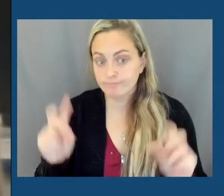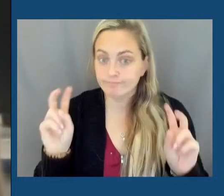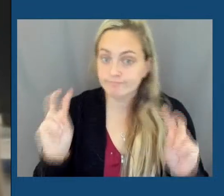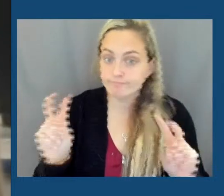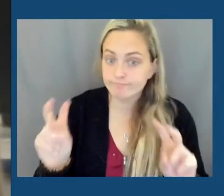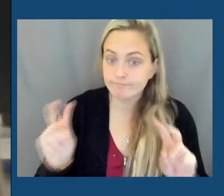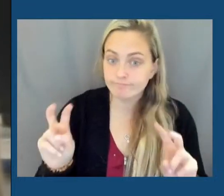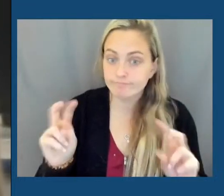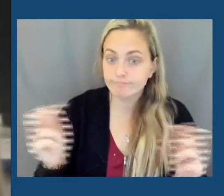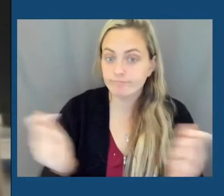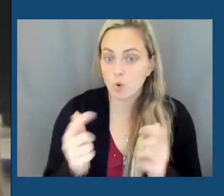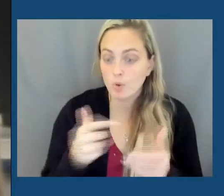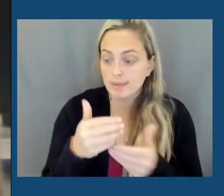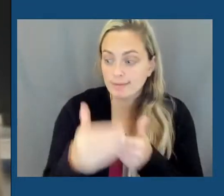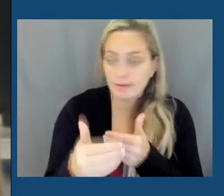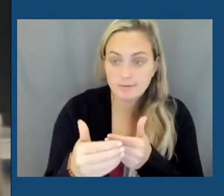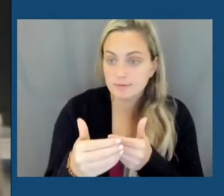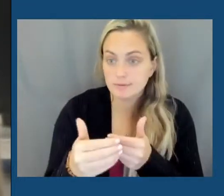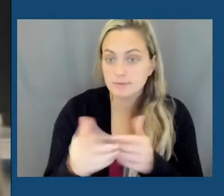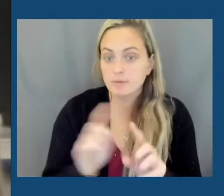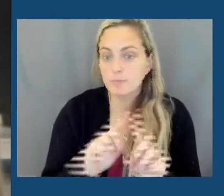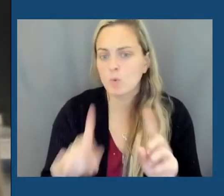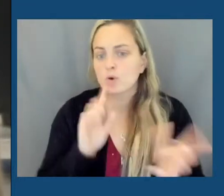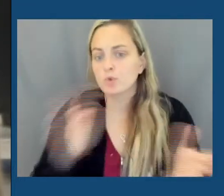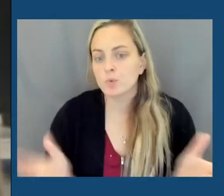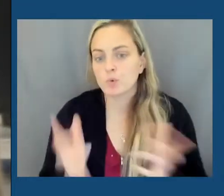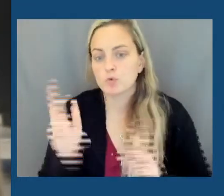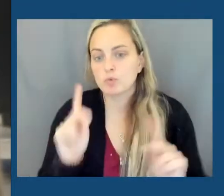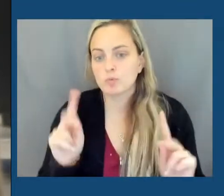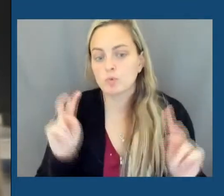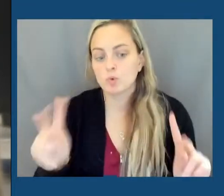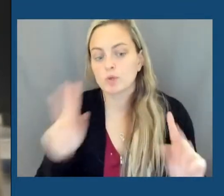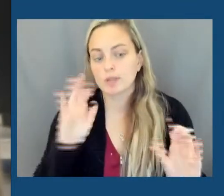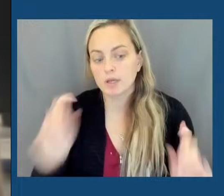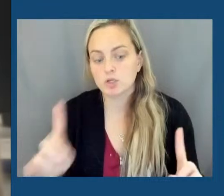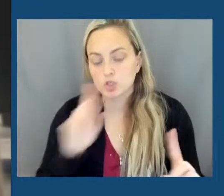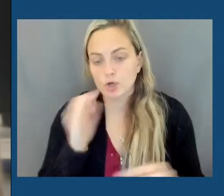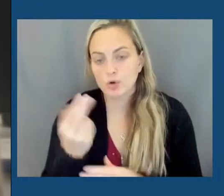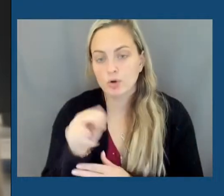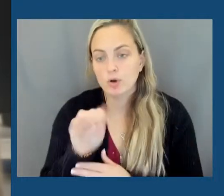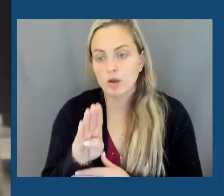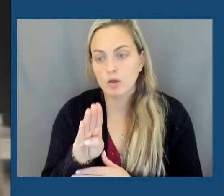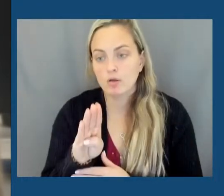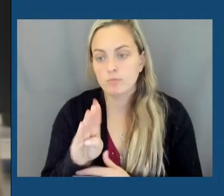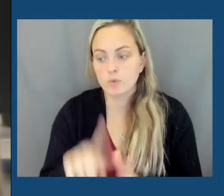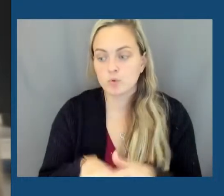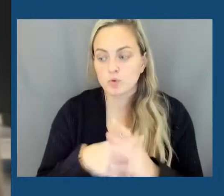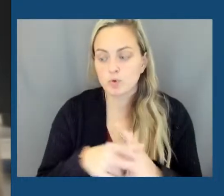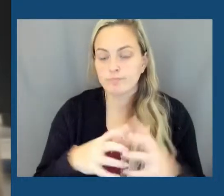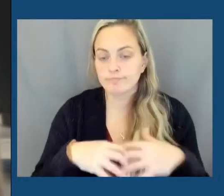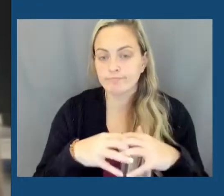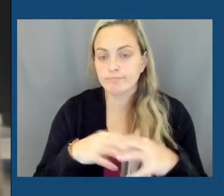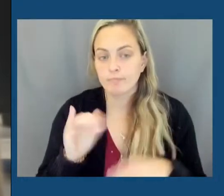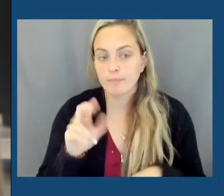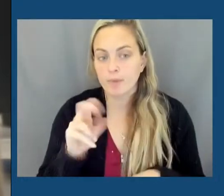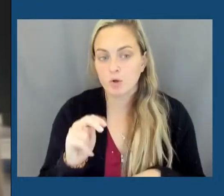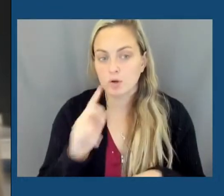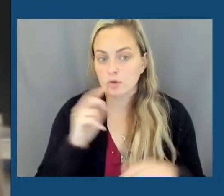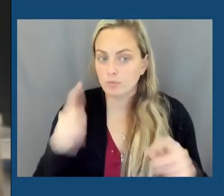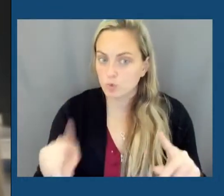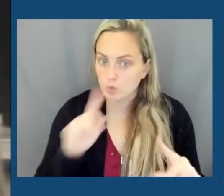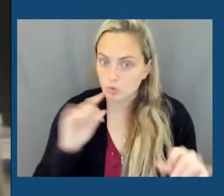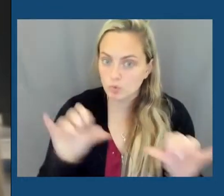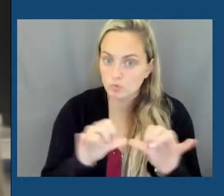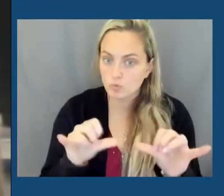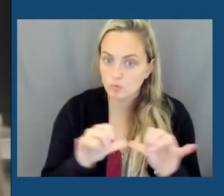to all of the next steps. Would also want to encourage people to look at the Educator Hub that we launched at Micron. It's an opportunity to scale our